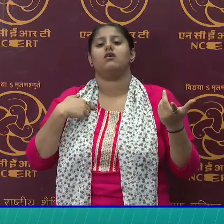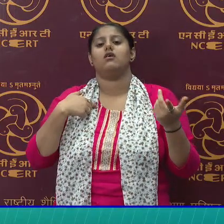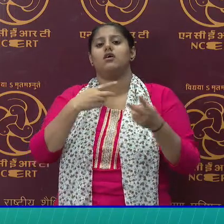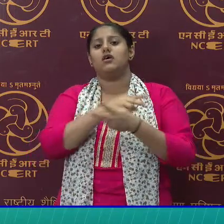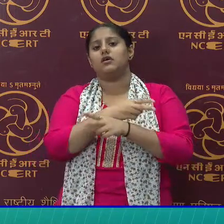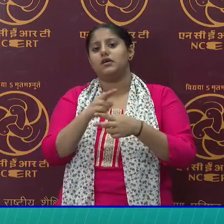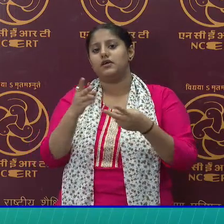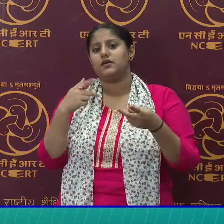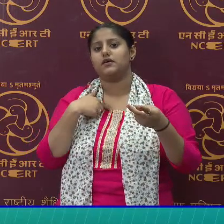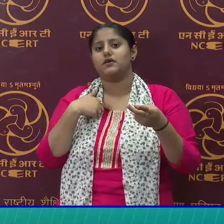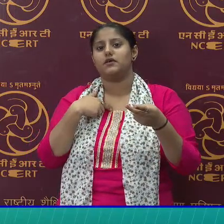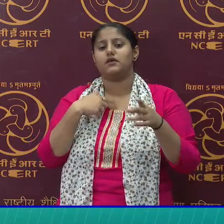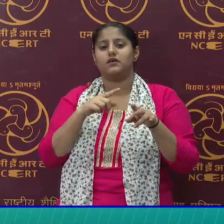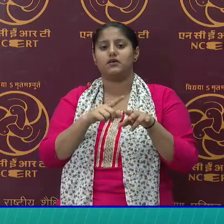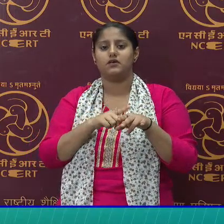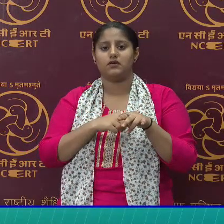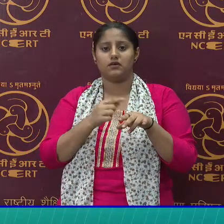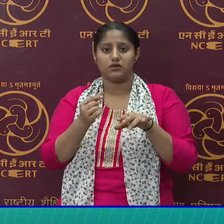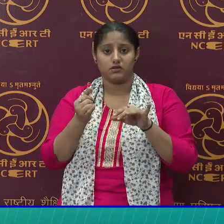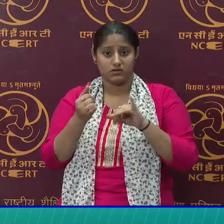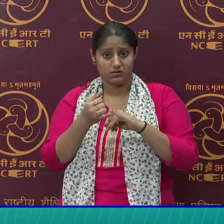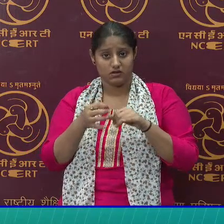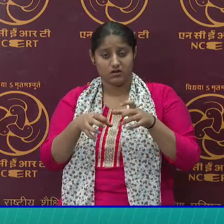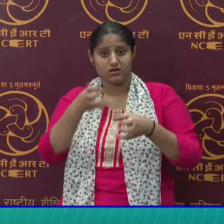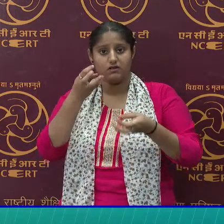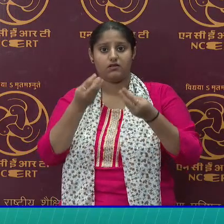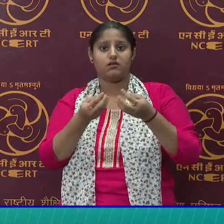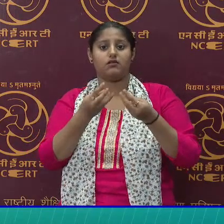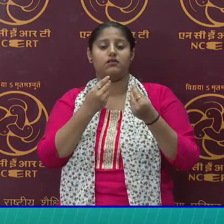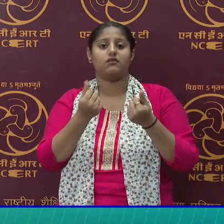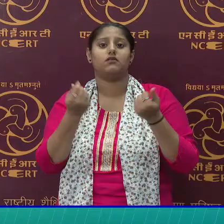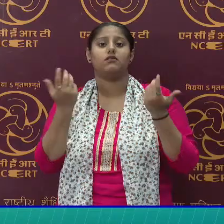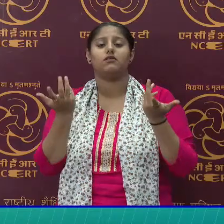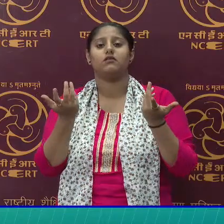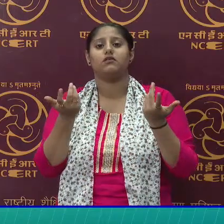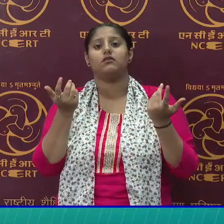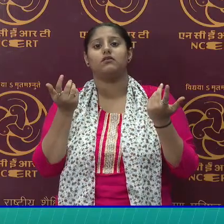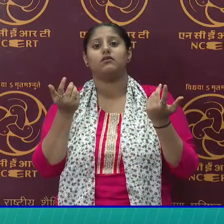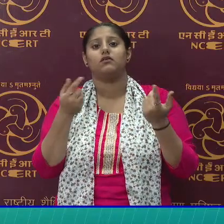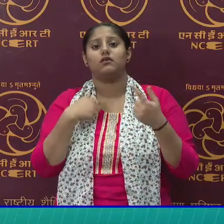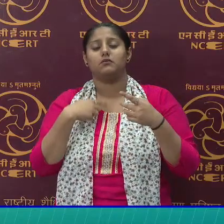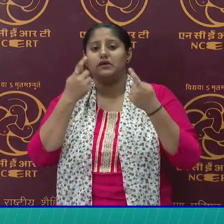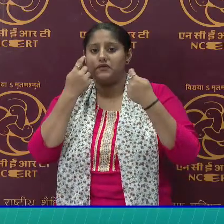extinct. Soil health is important, and so we